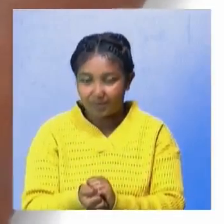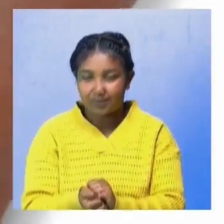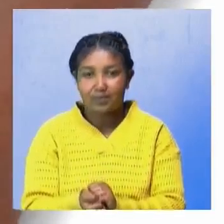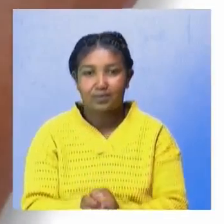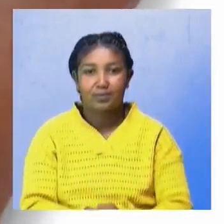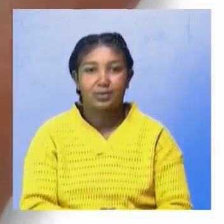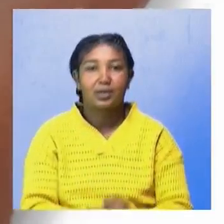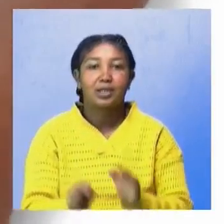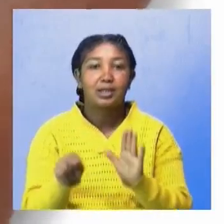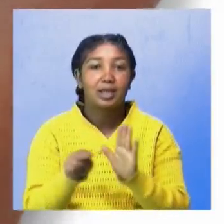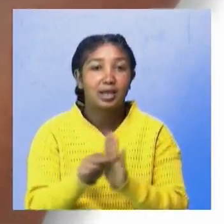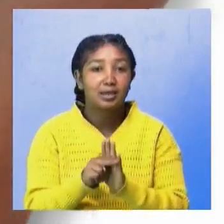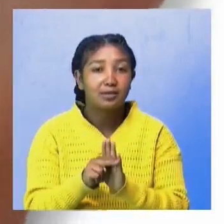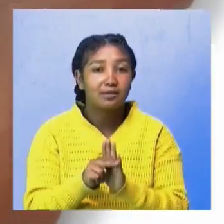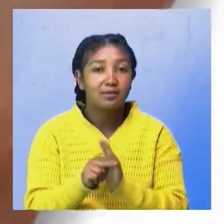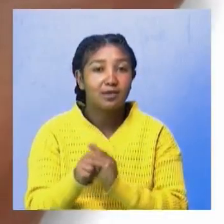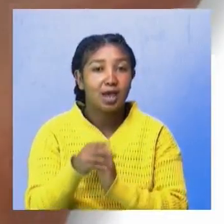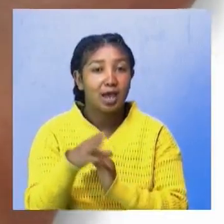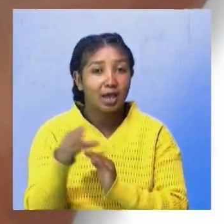Negative